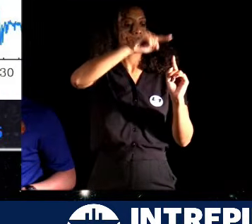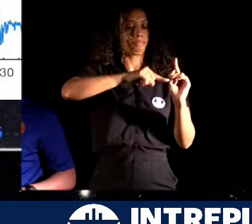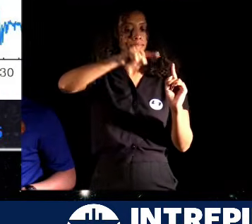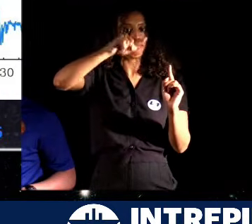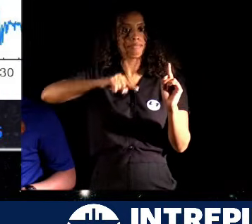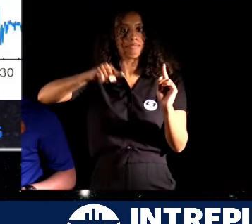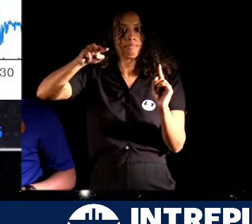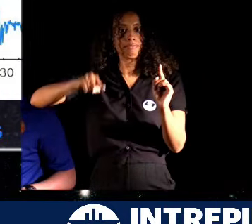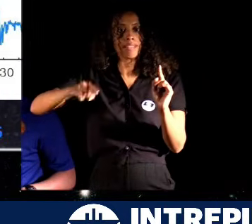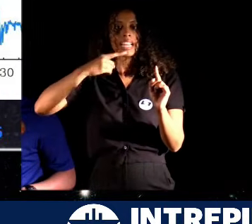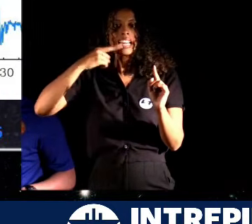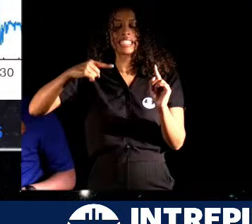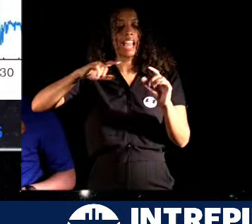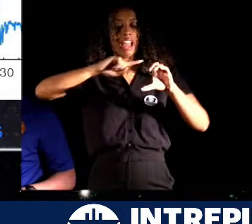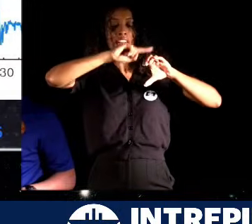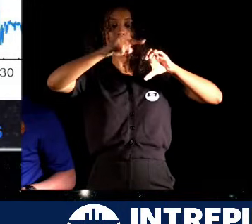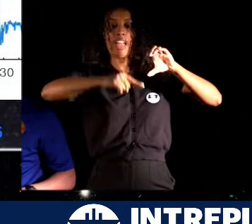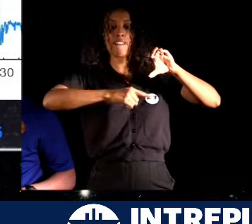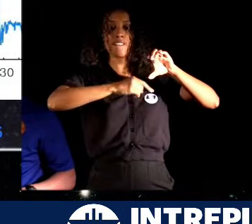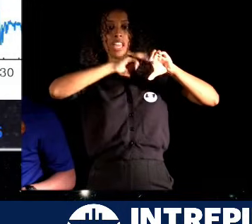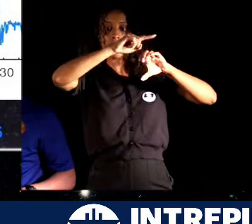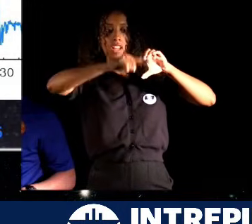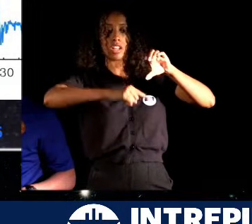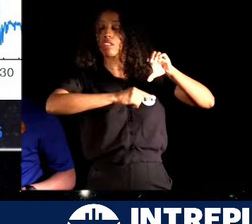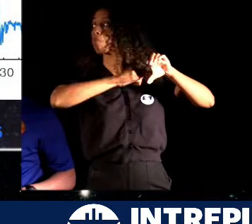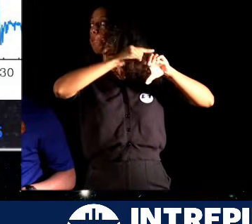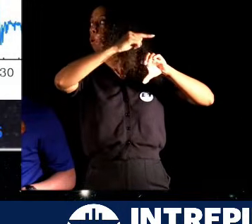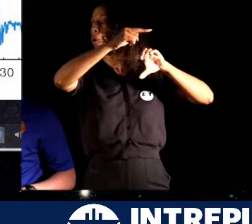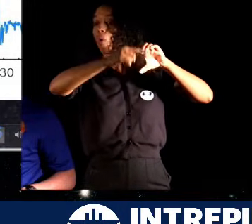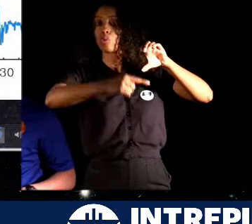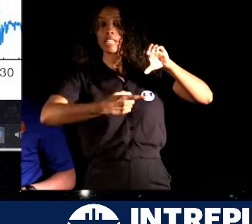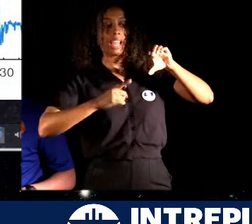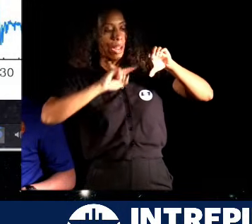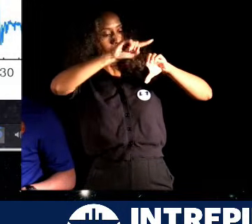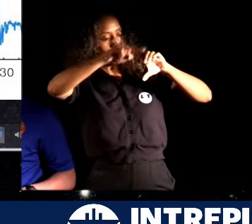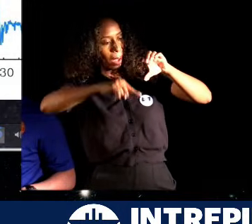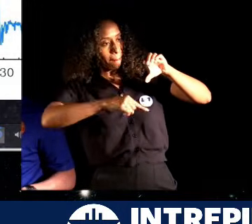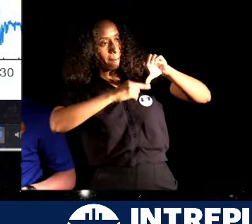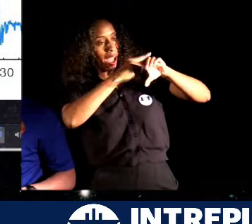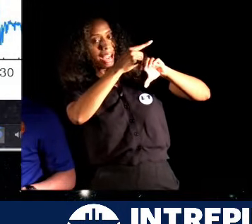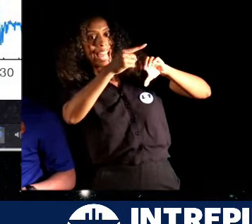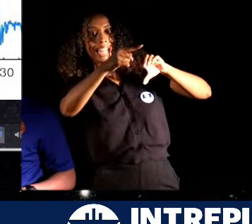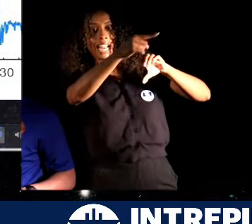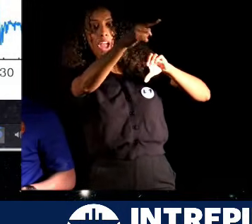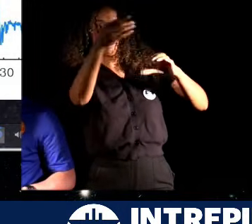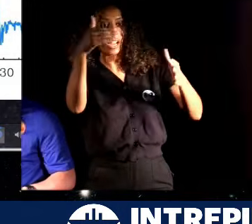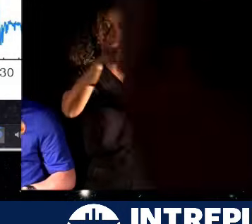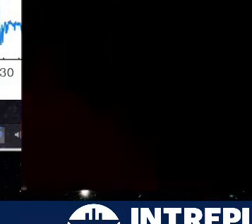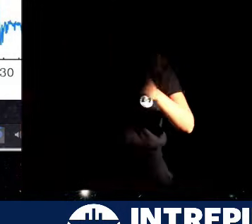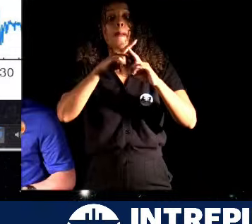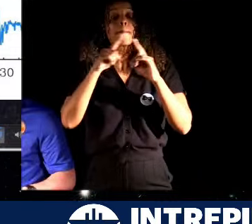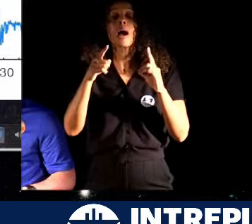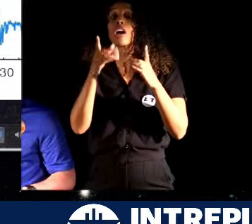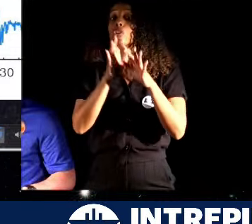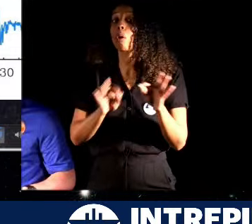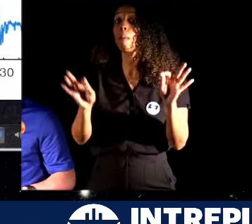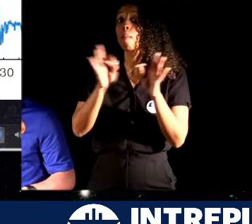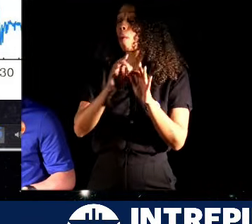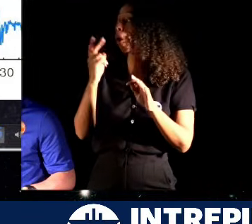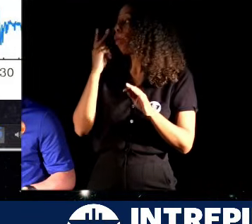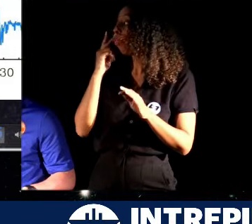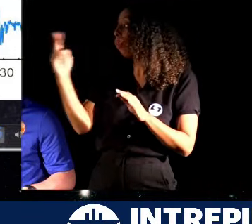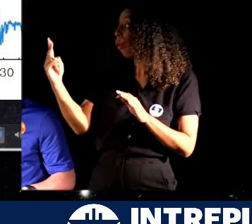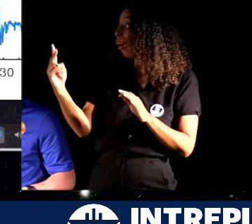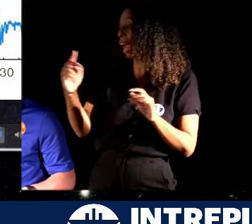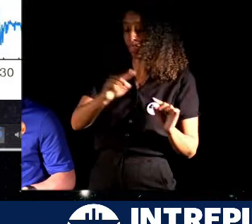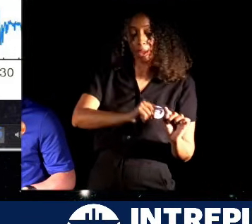saying that the field rotated all the way back and out again. But the important thing is this. Look at the velocity of the